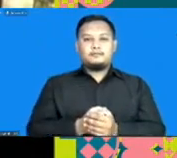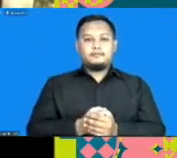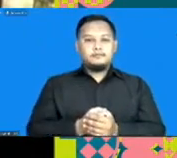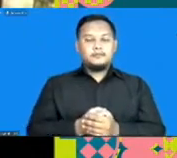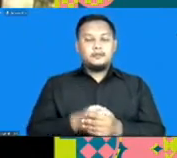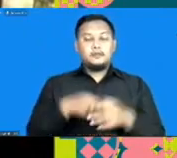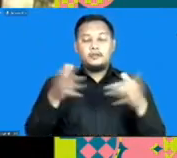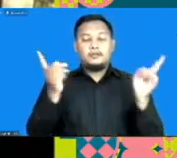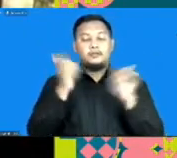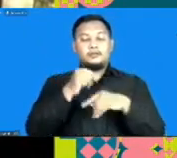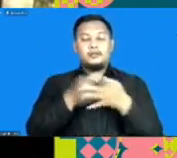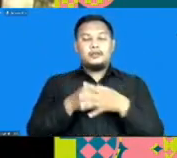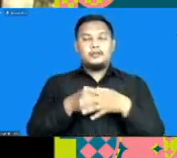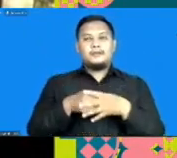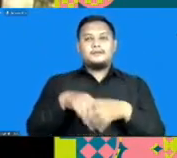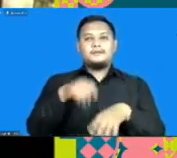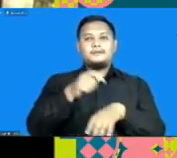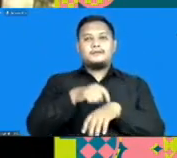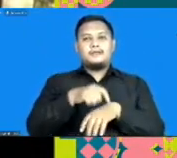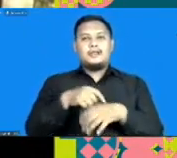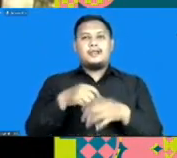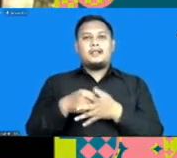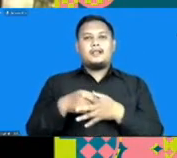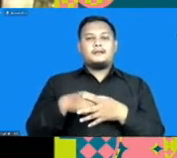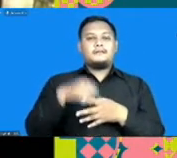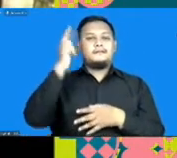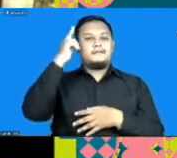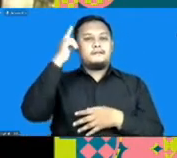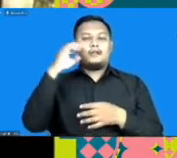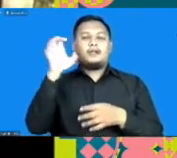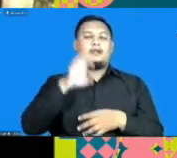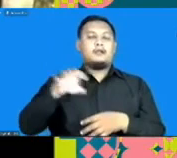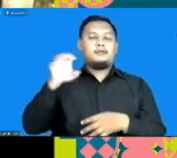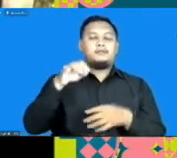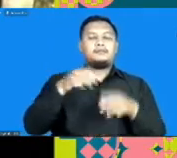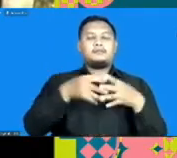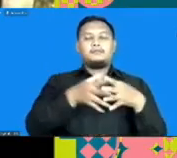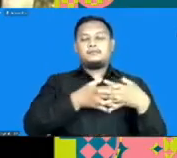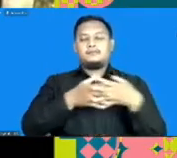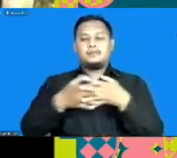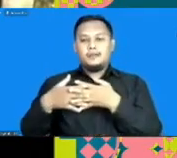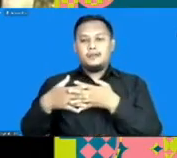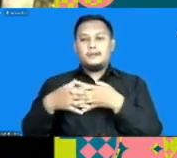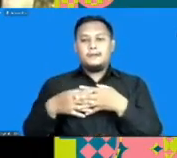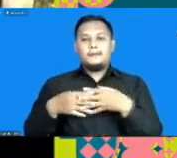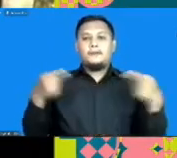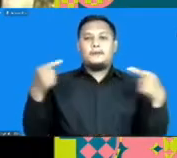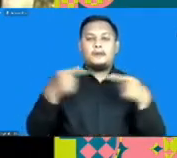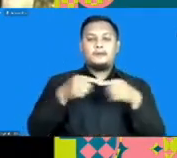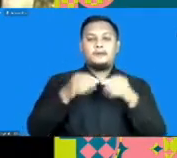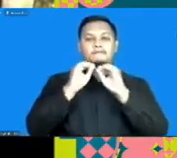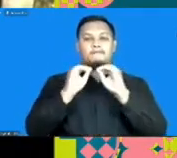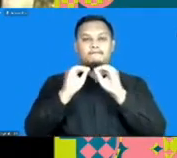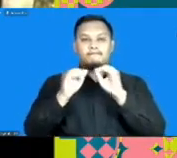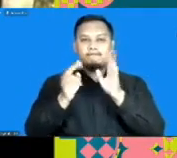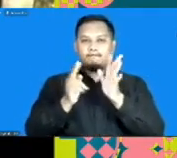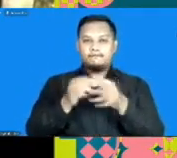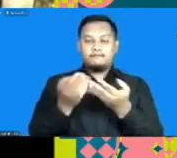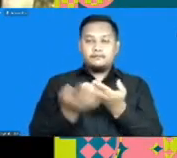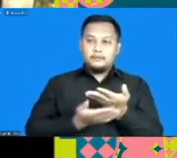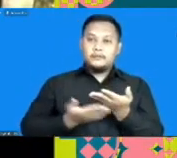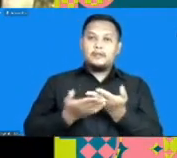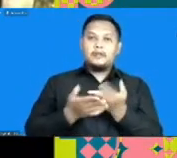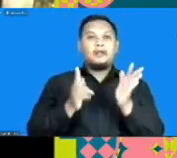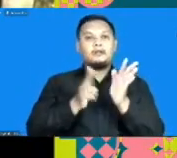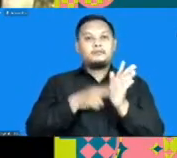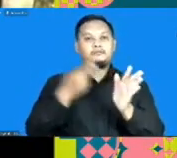specifically that is around values-based education, and have make not only